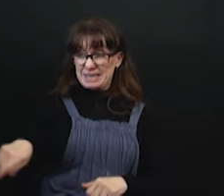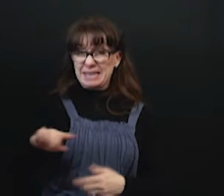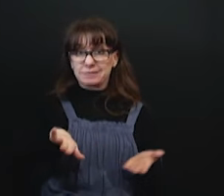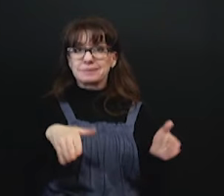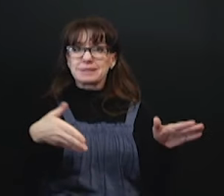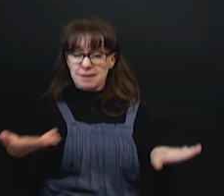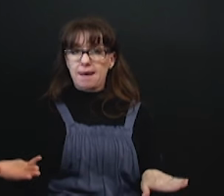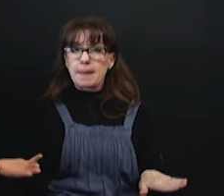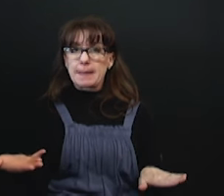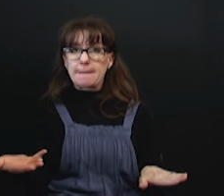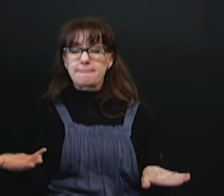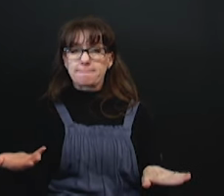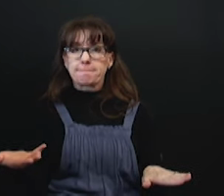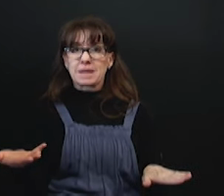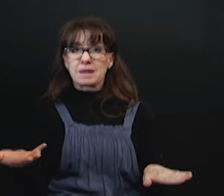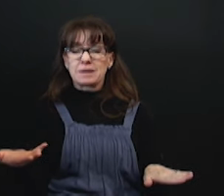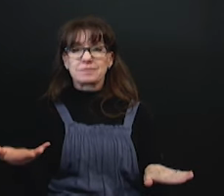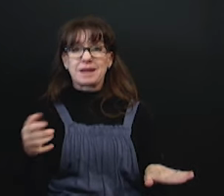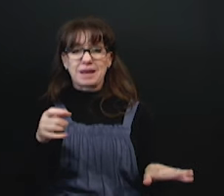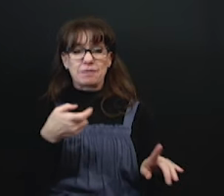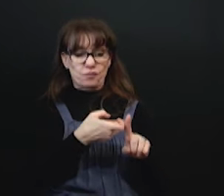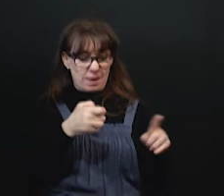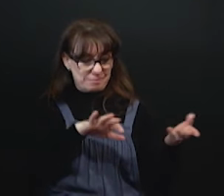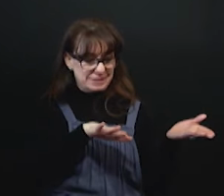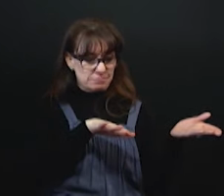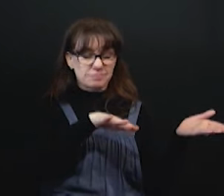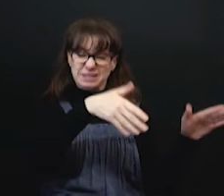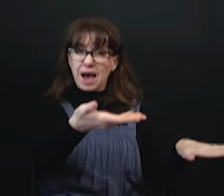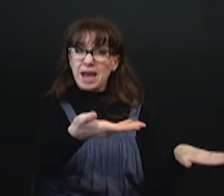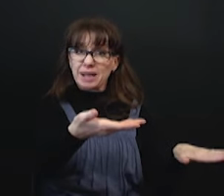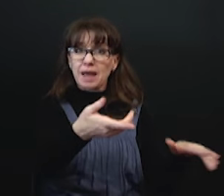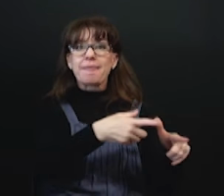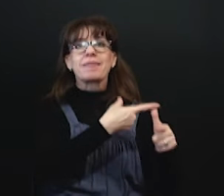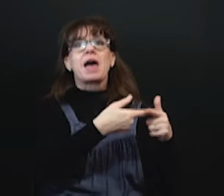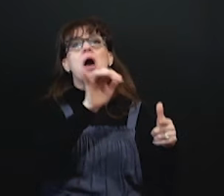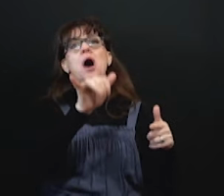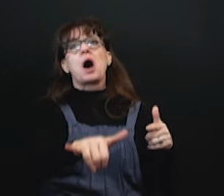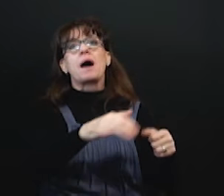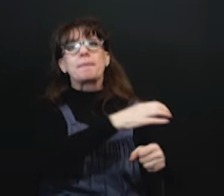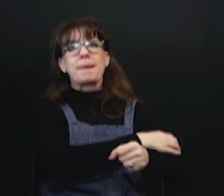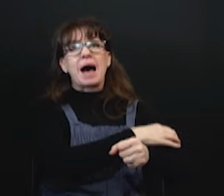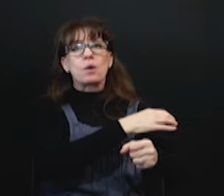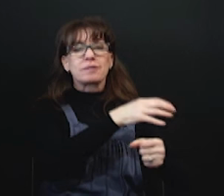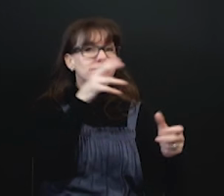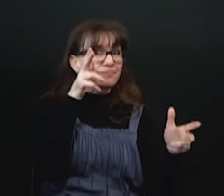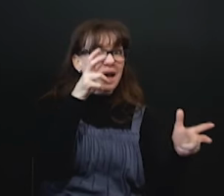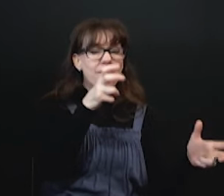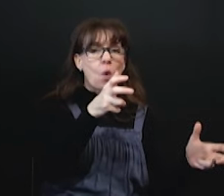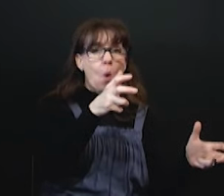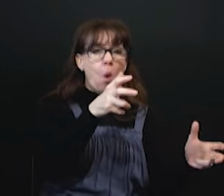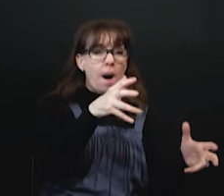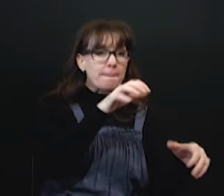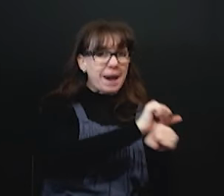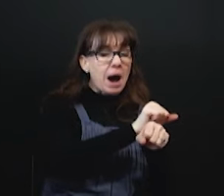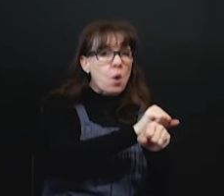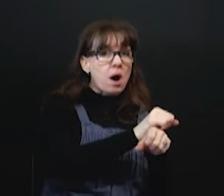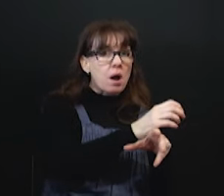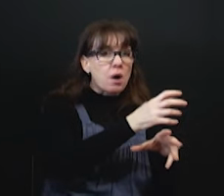die. And only by dying could he break the power of the devil, who had the power of